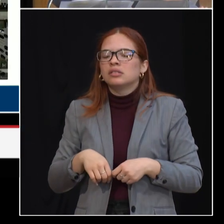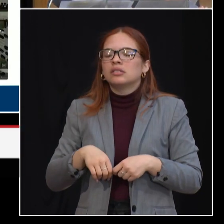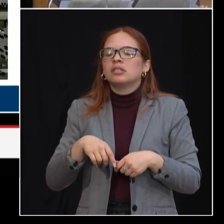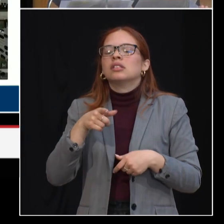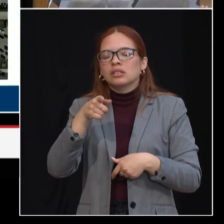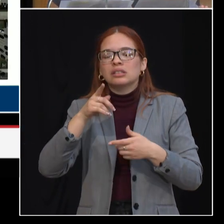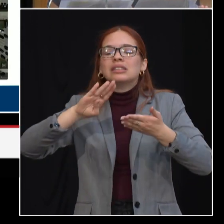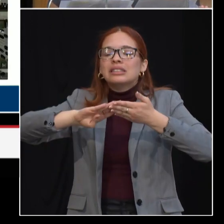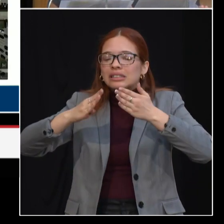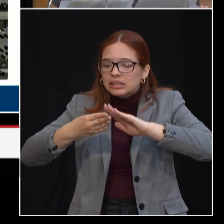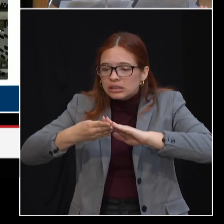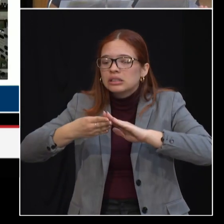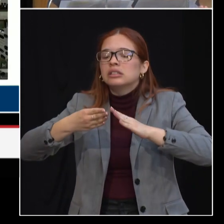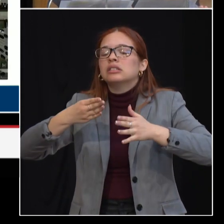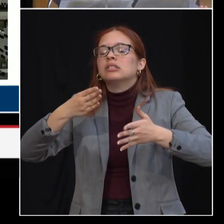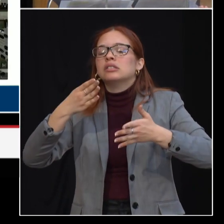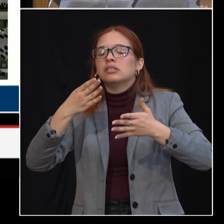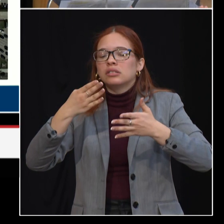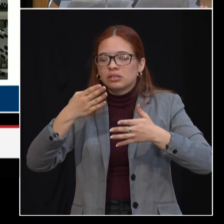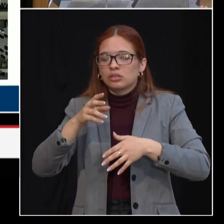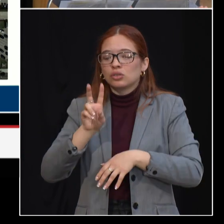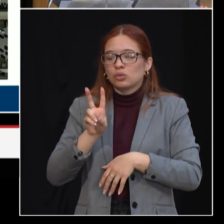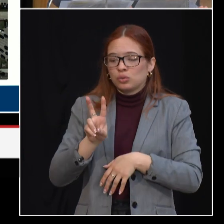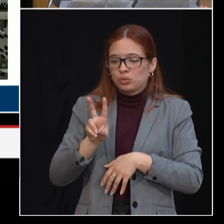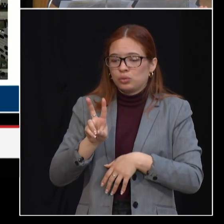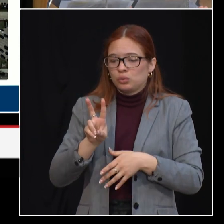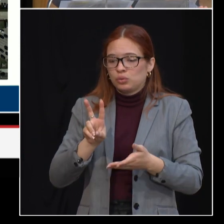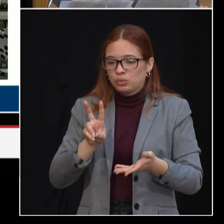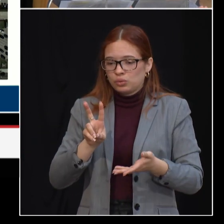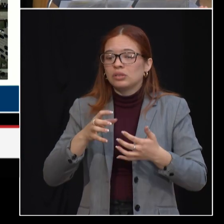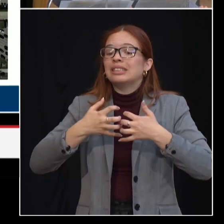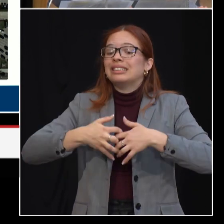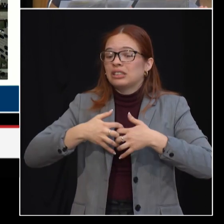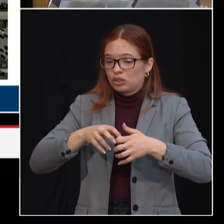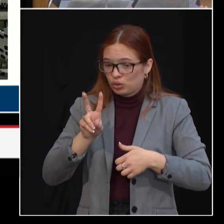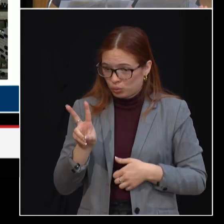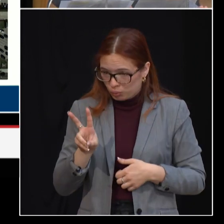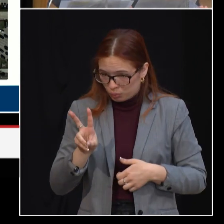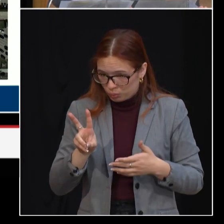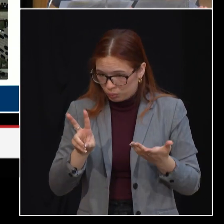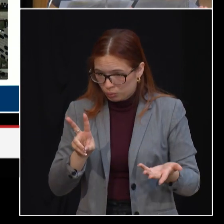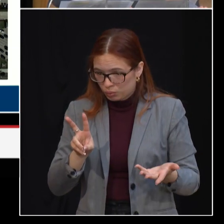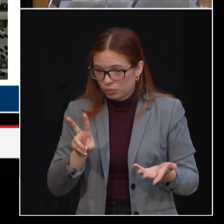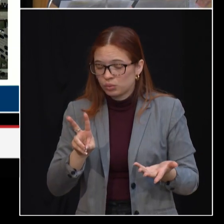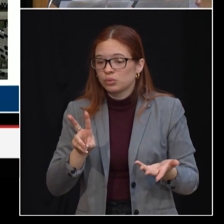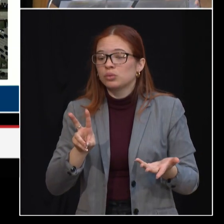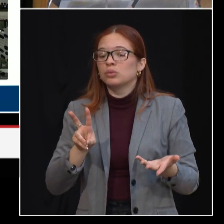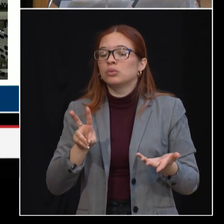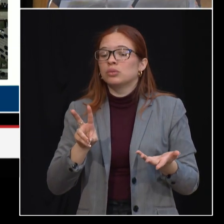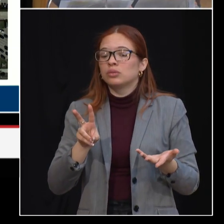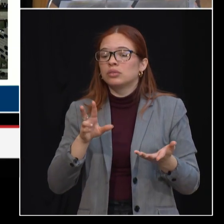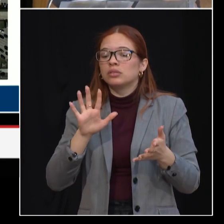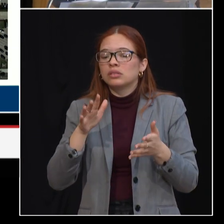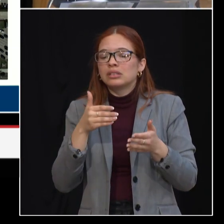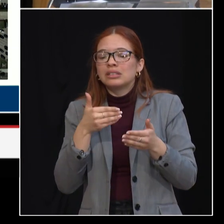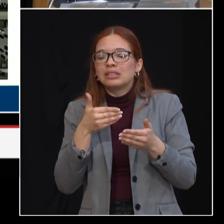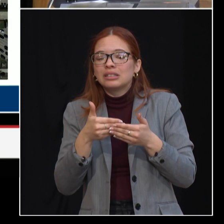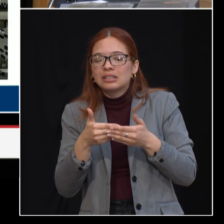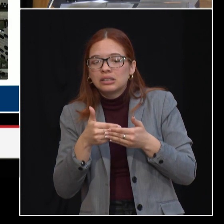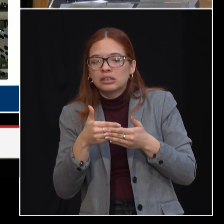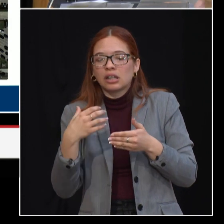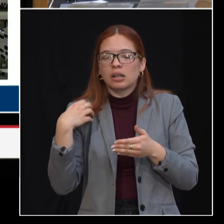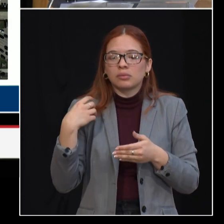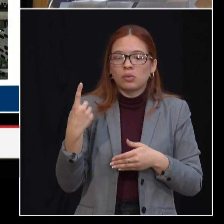2, which is across the street from one of DC's original comeback engines, the Capital One Arena, and it's walking distance from